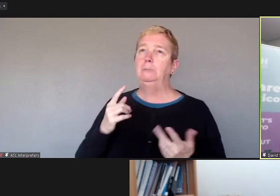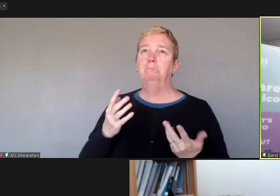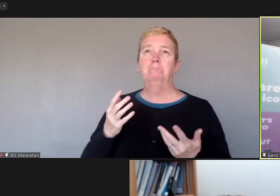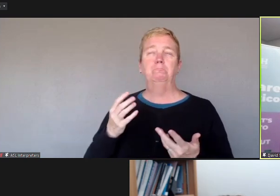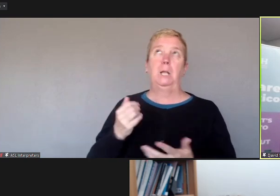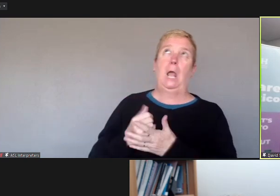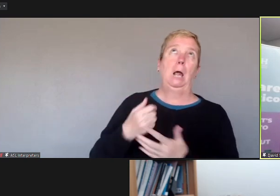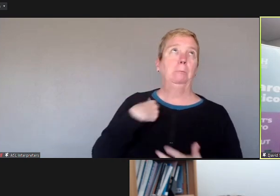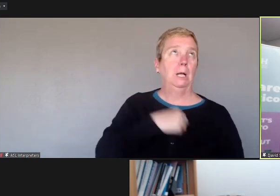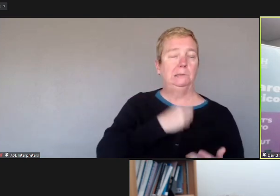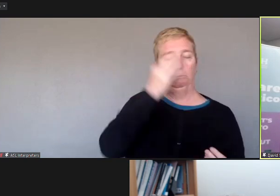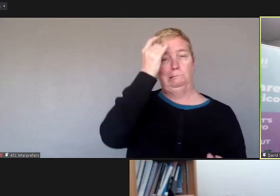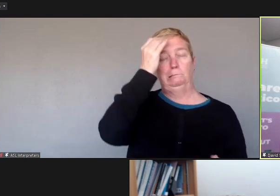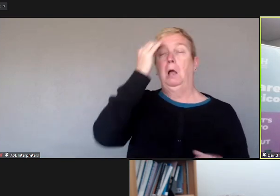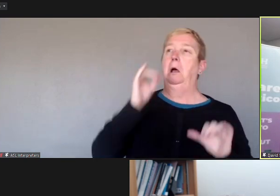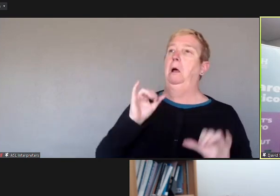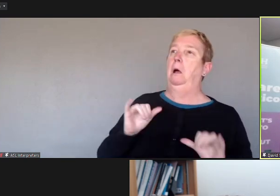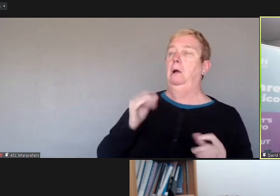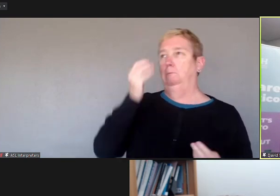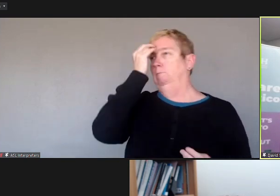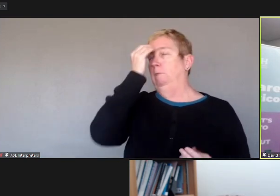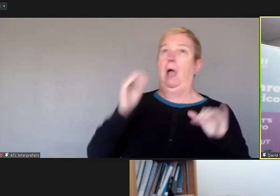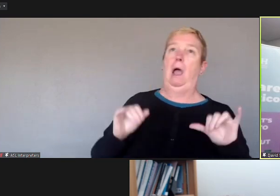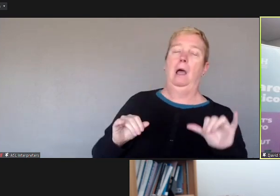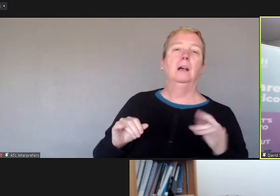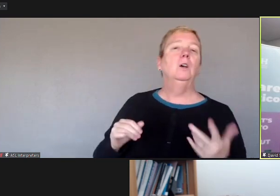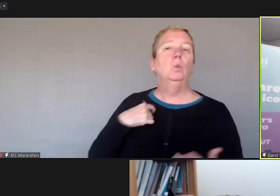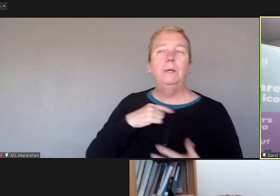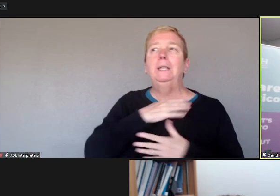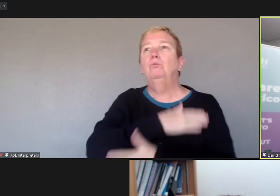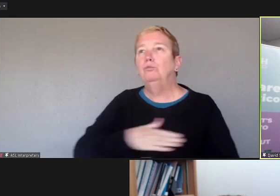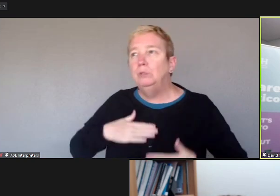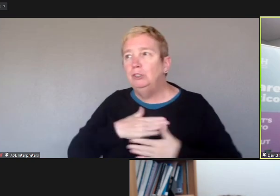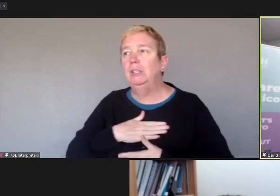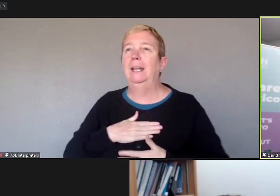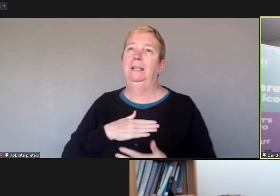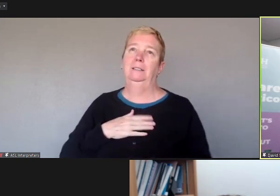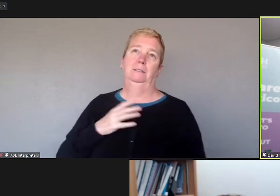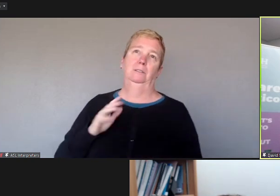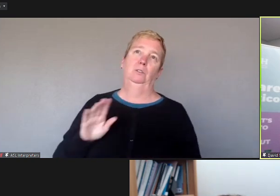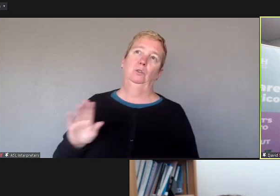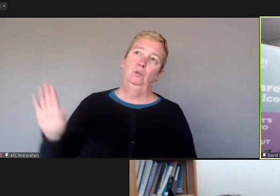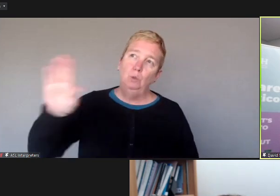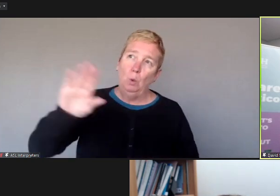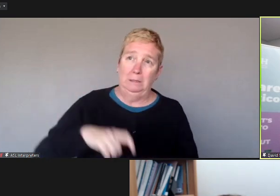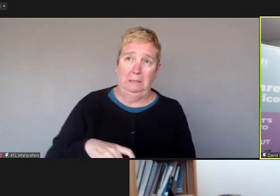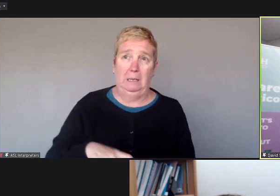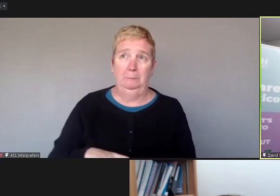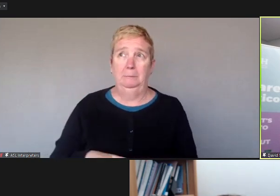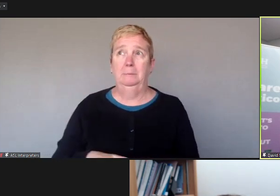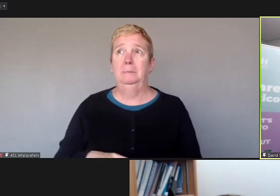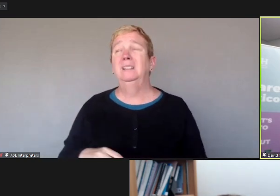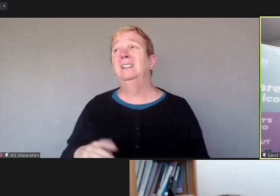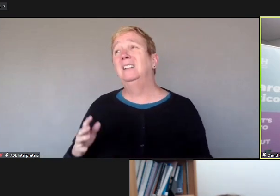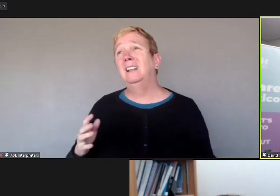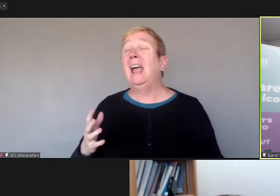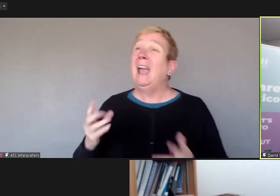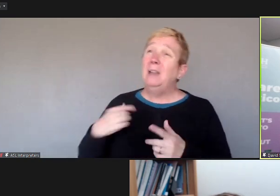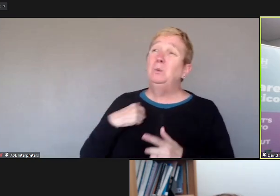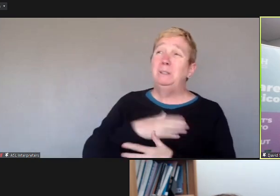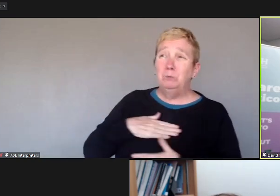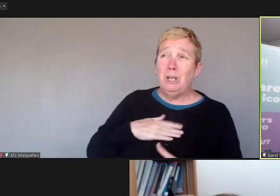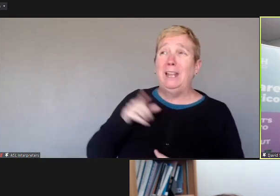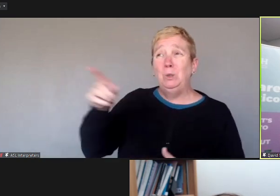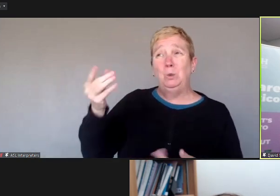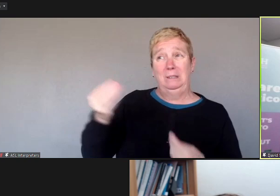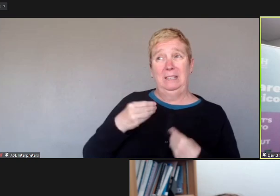we haven't had the time to answer. We appreciate your forbearance while we took this very, very much needed break